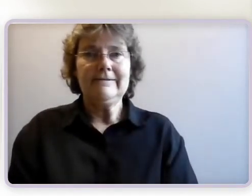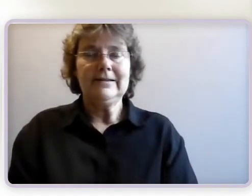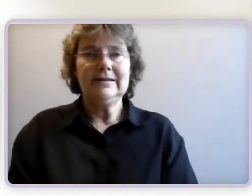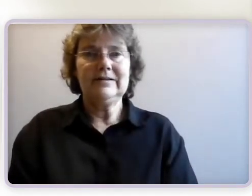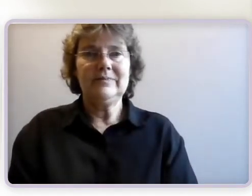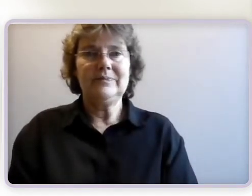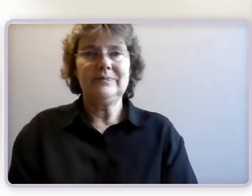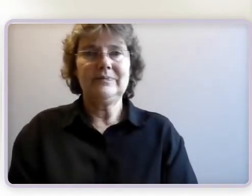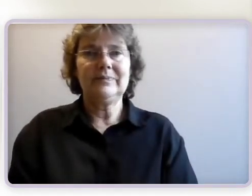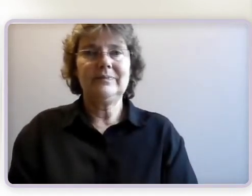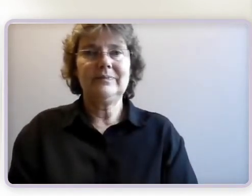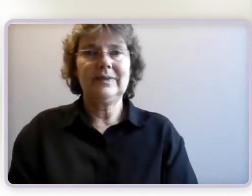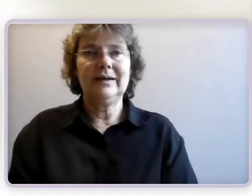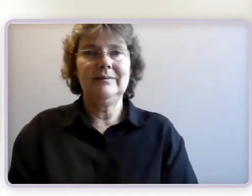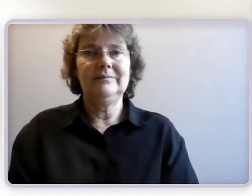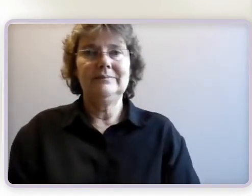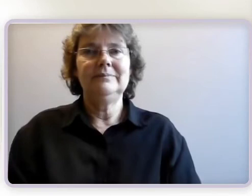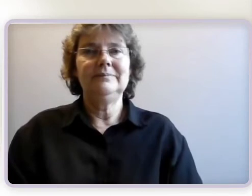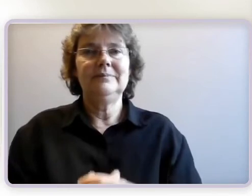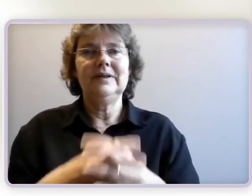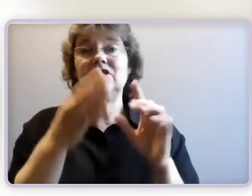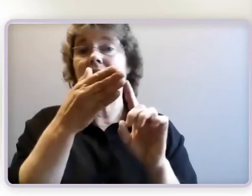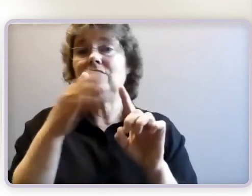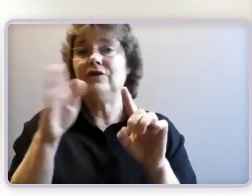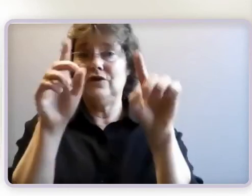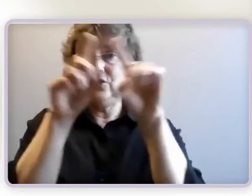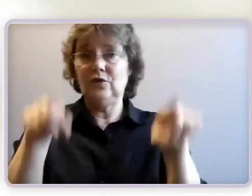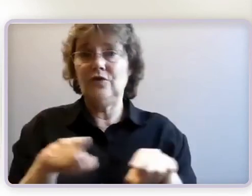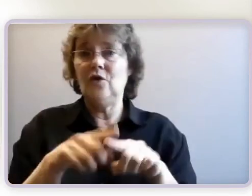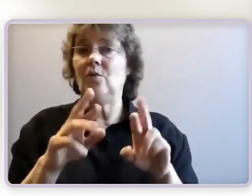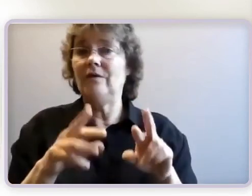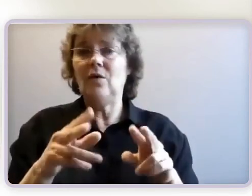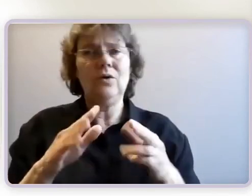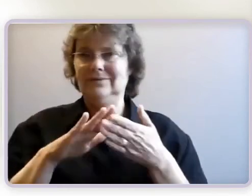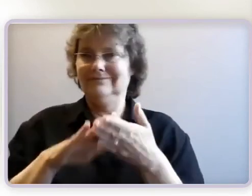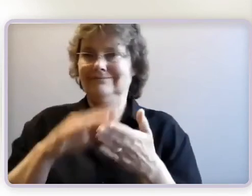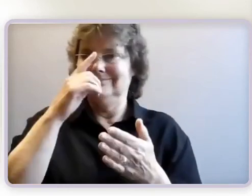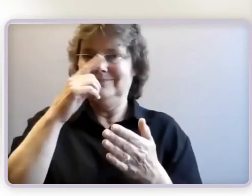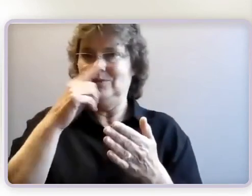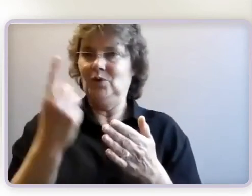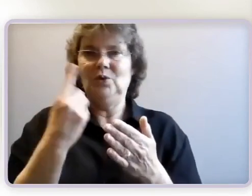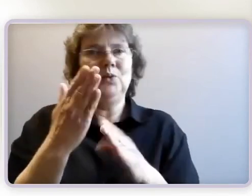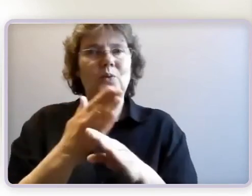And again, this is to assist people who are working with someone with a disability.